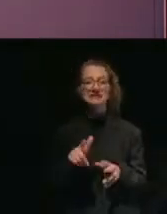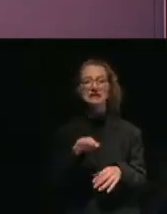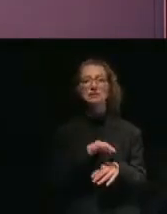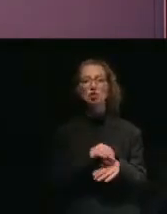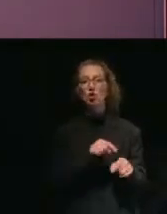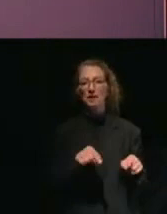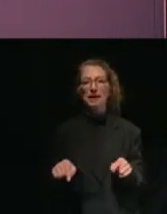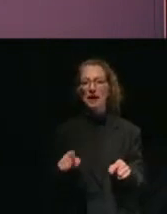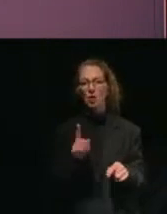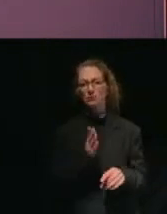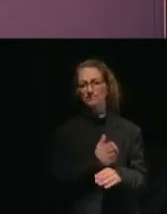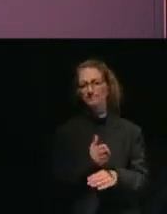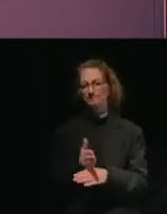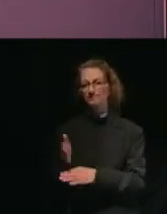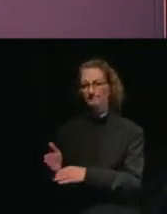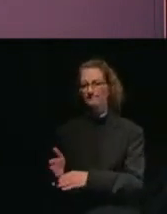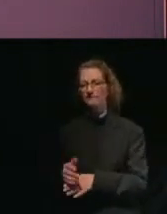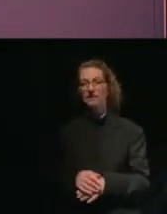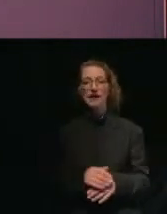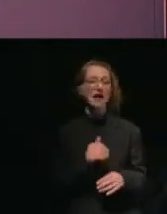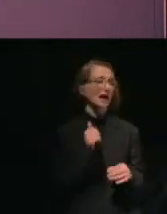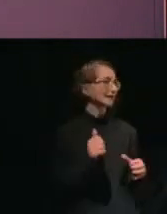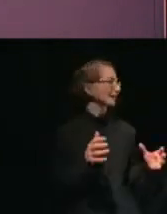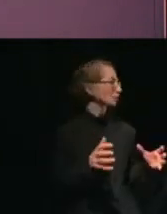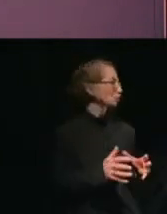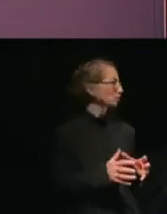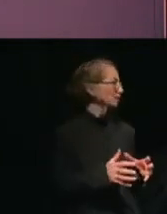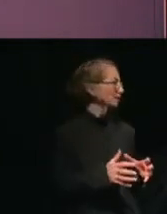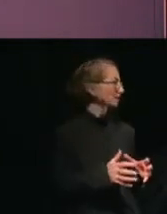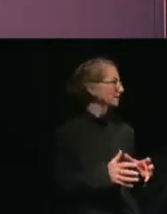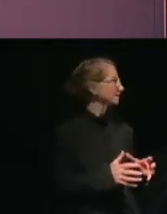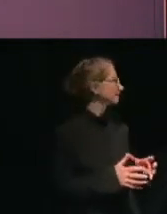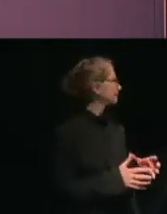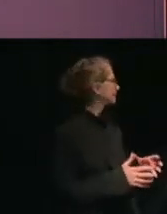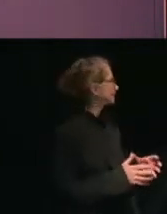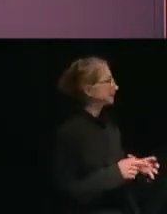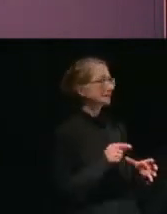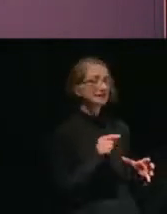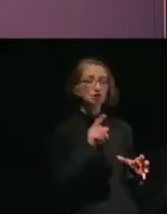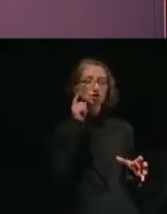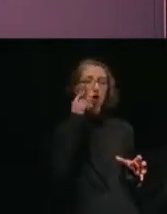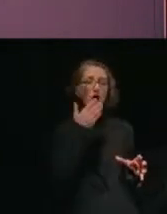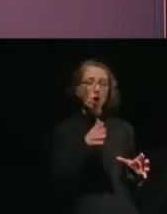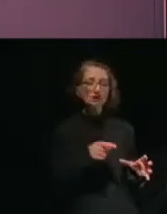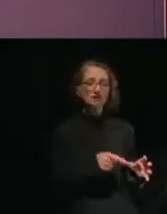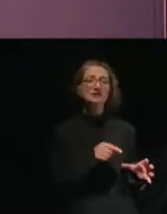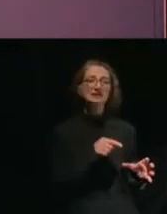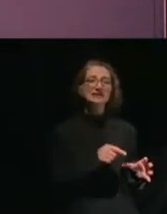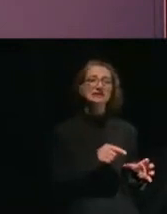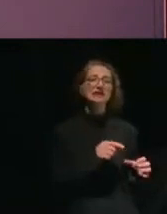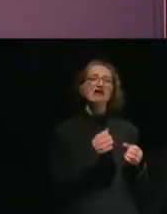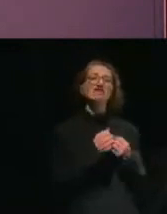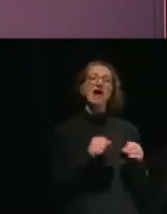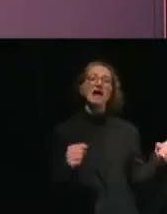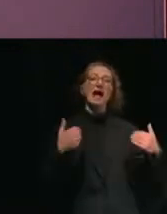In terms of motivation, the sample divides as follows. There was one group,